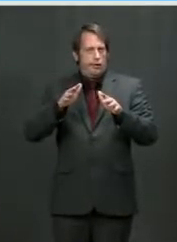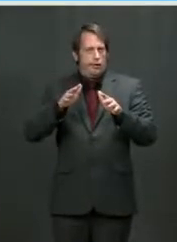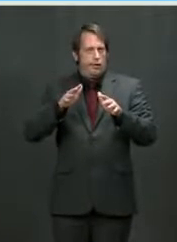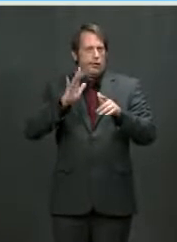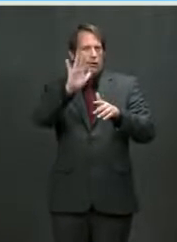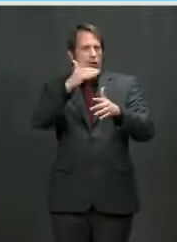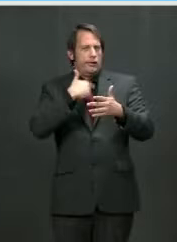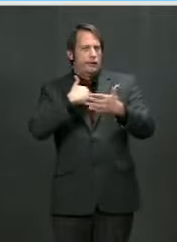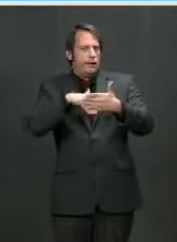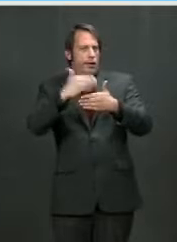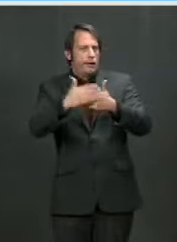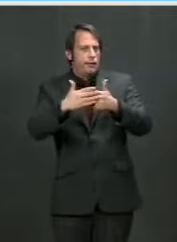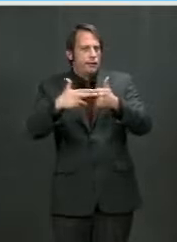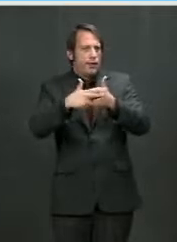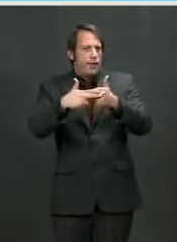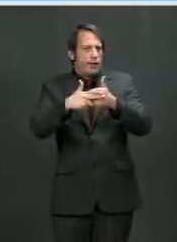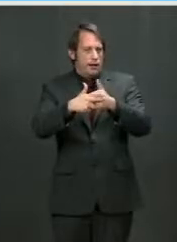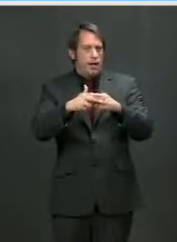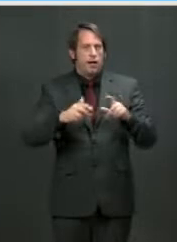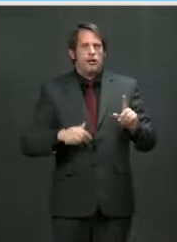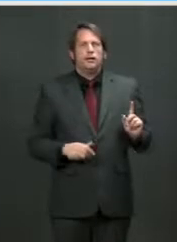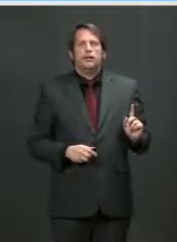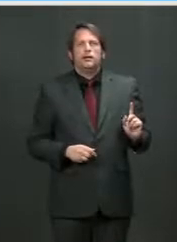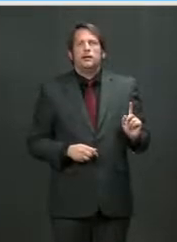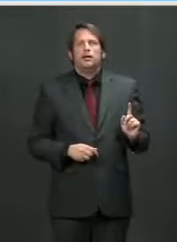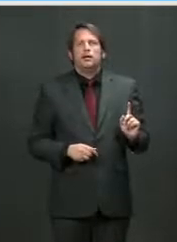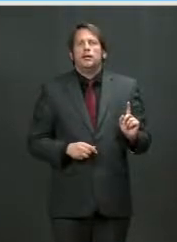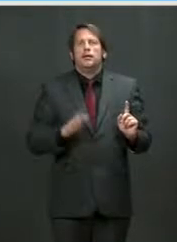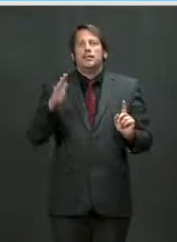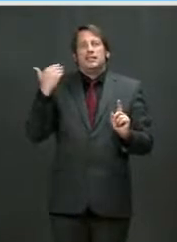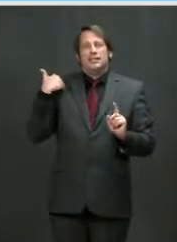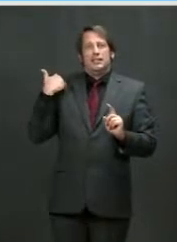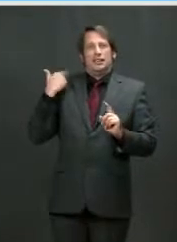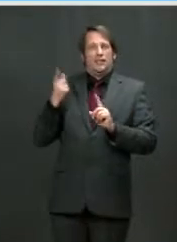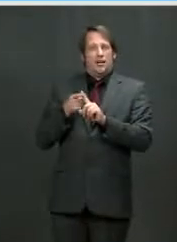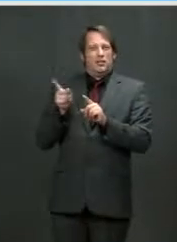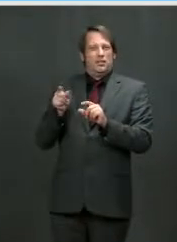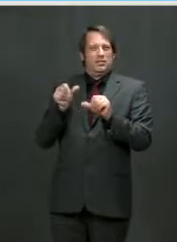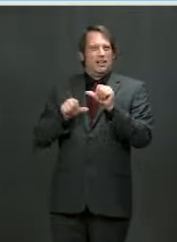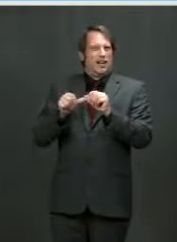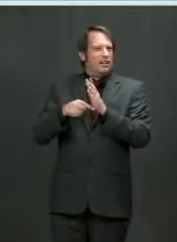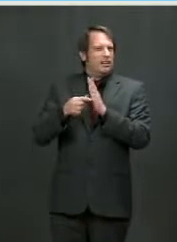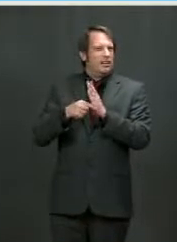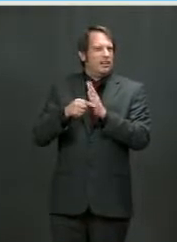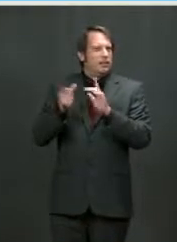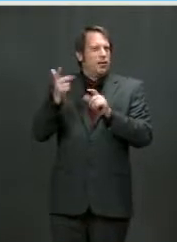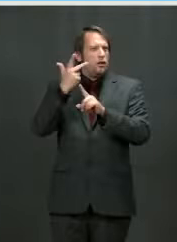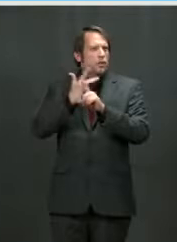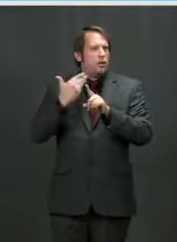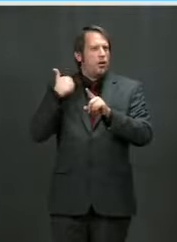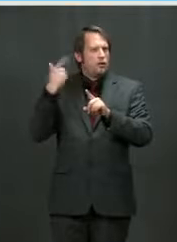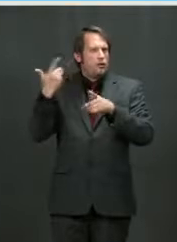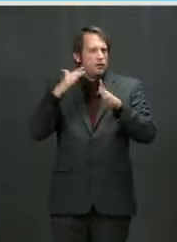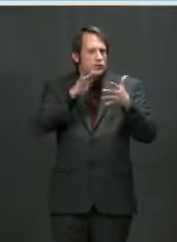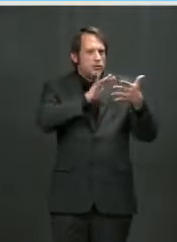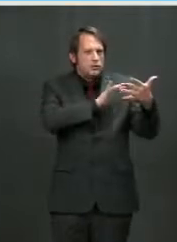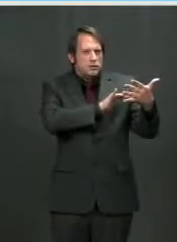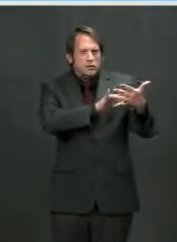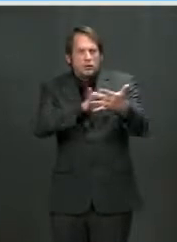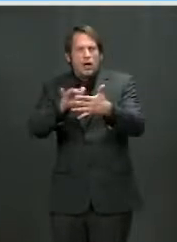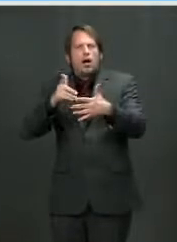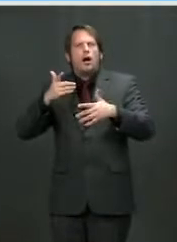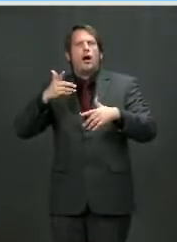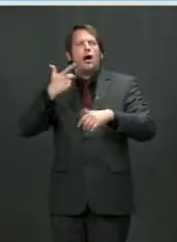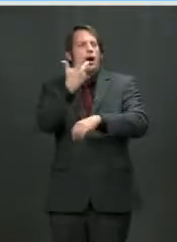from Science from a couple of months ago, which looked at the multiple immune memory responses, including both